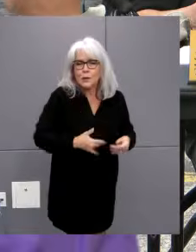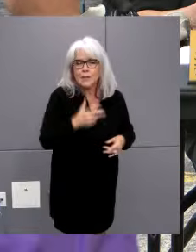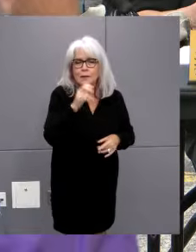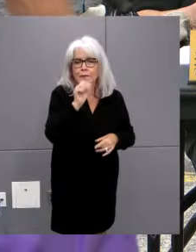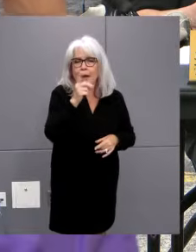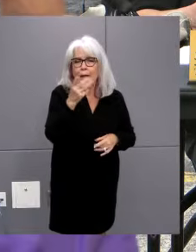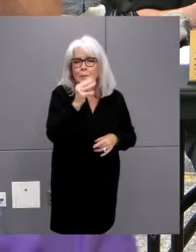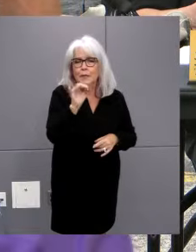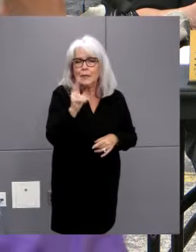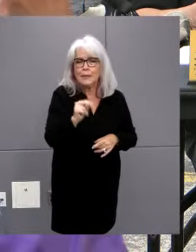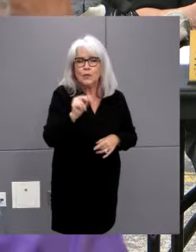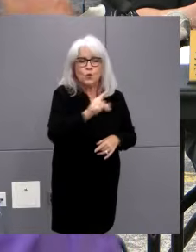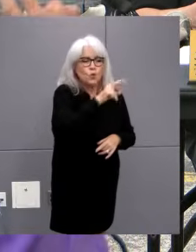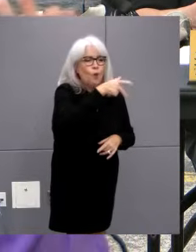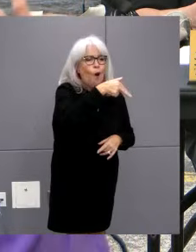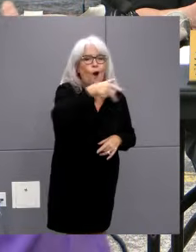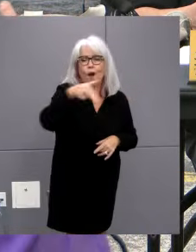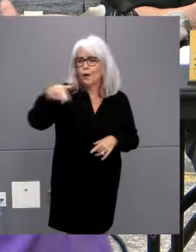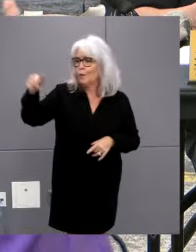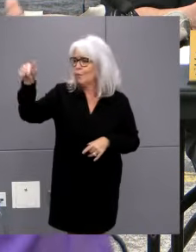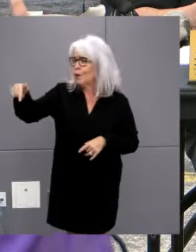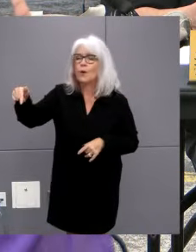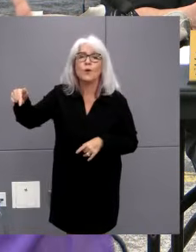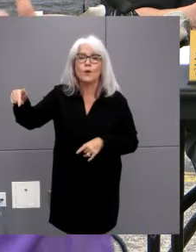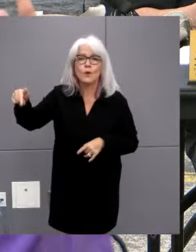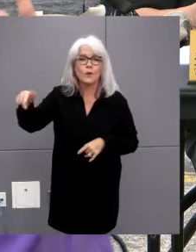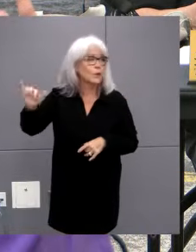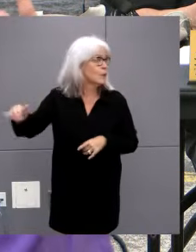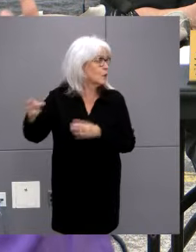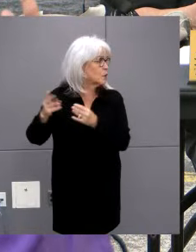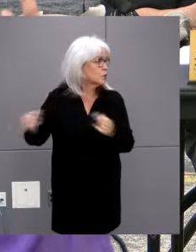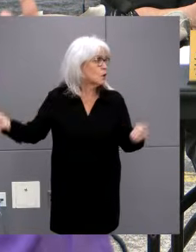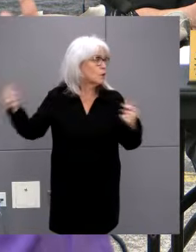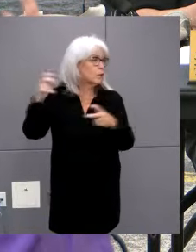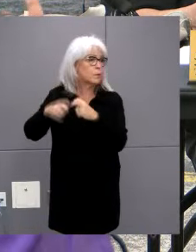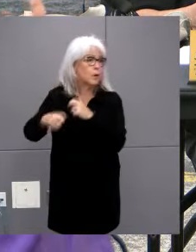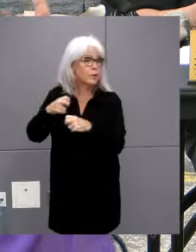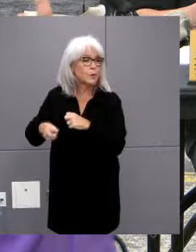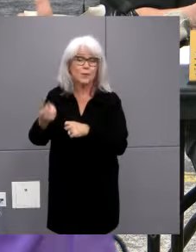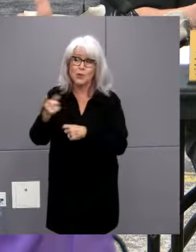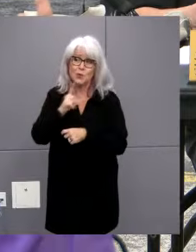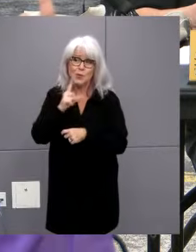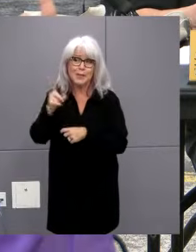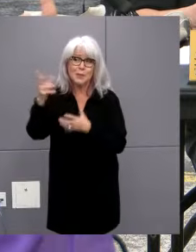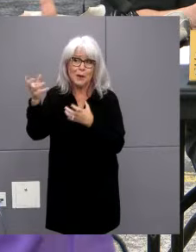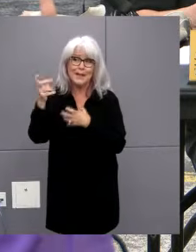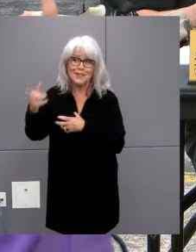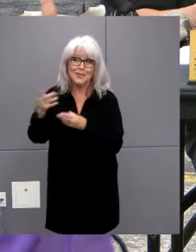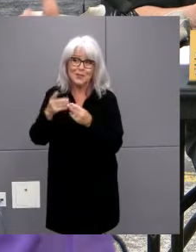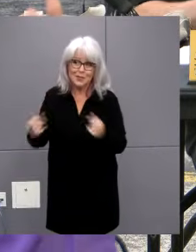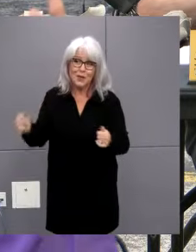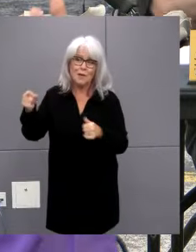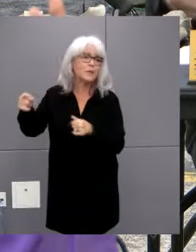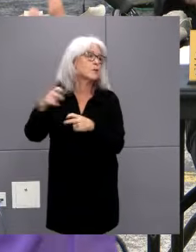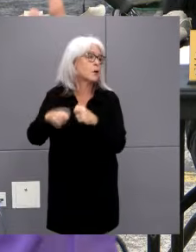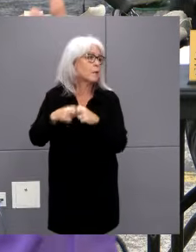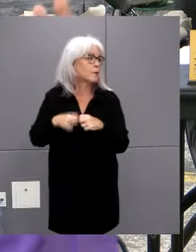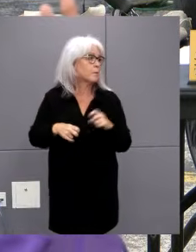to it? Okay, solve the problem. You really want to solve this problem, believe me. Mr.